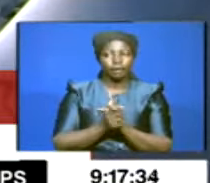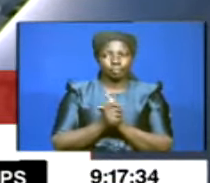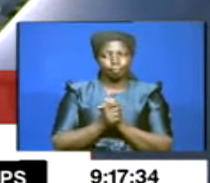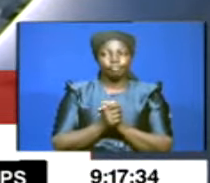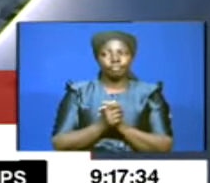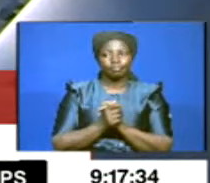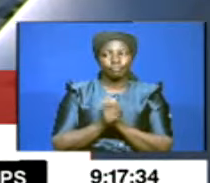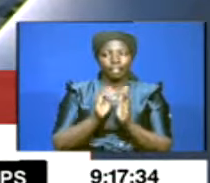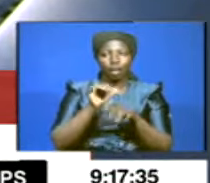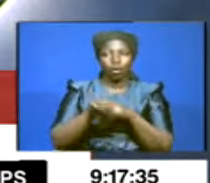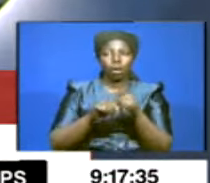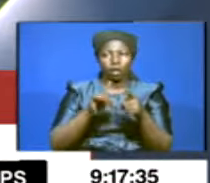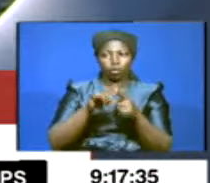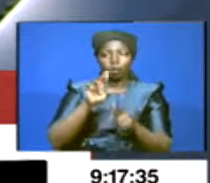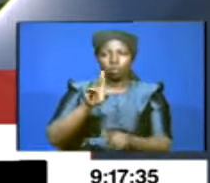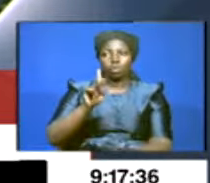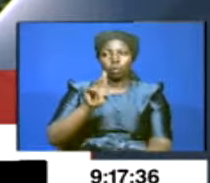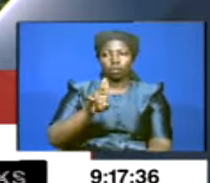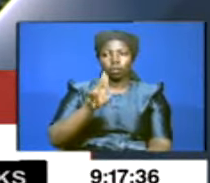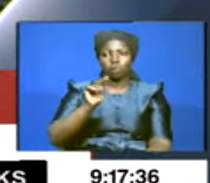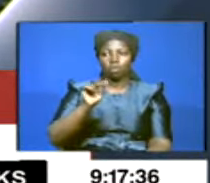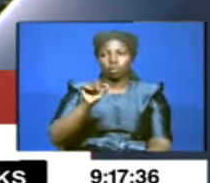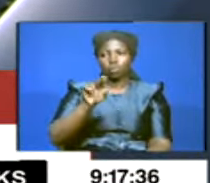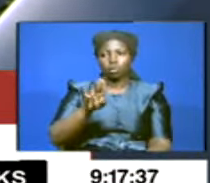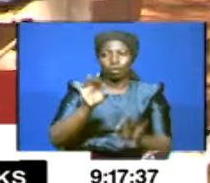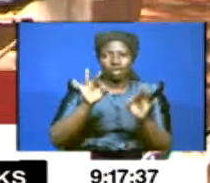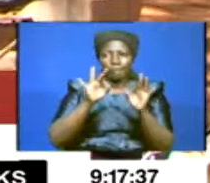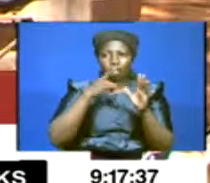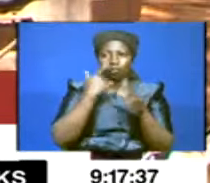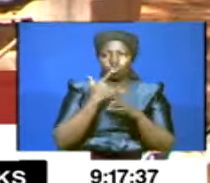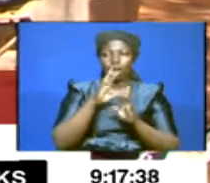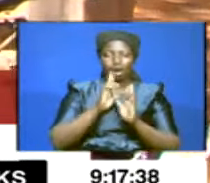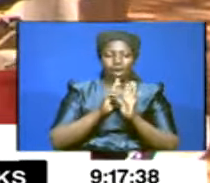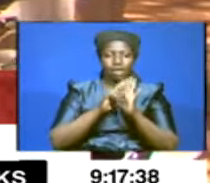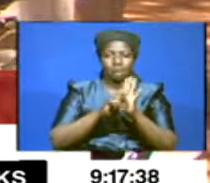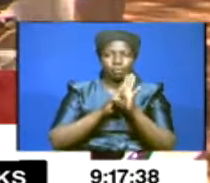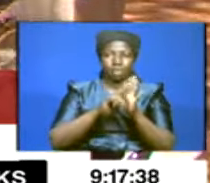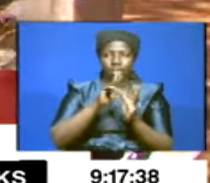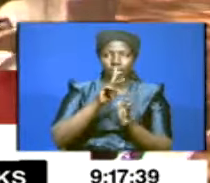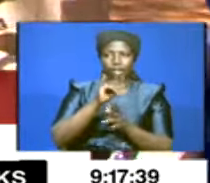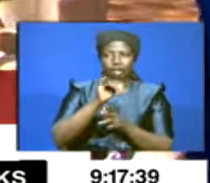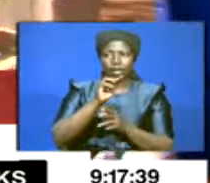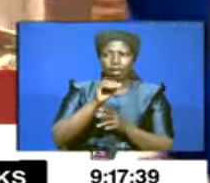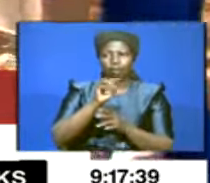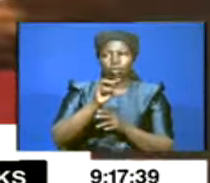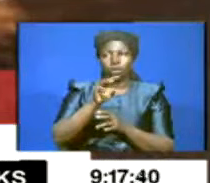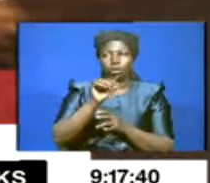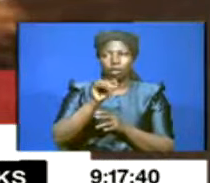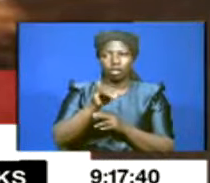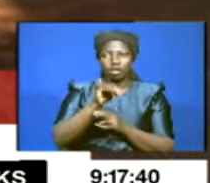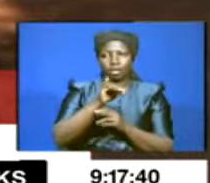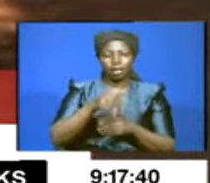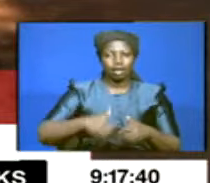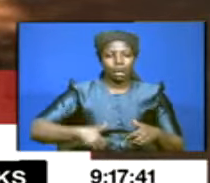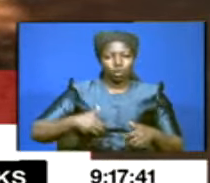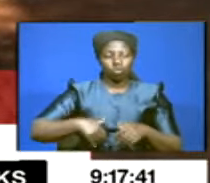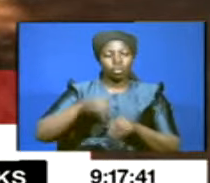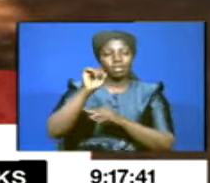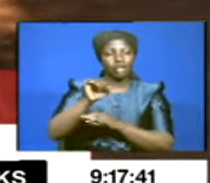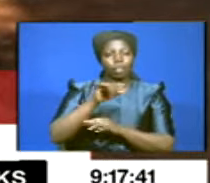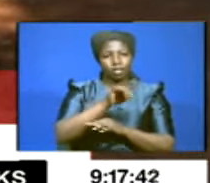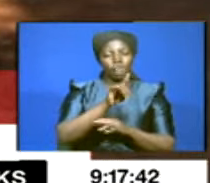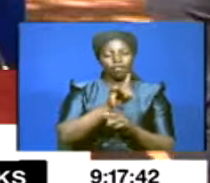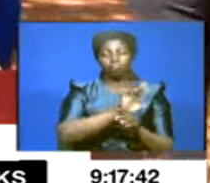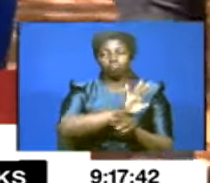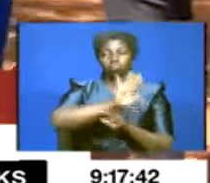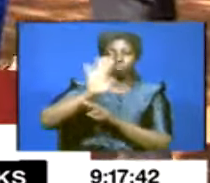According to Kungu Smart, who represents the Kiamwangi ward in Gatundu South, he was driving back home after attending his father-in-law's burial in Molo, Nakuru